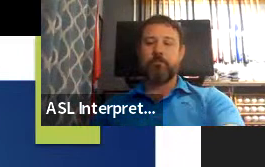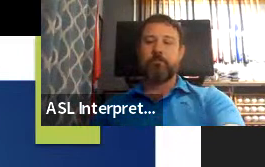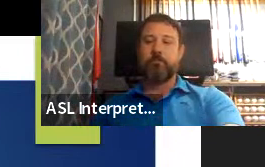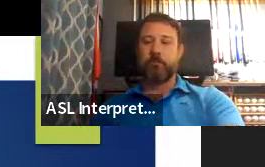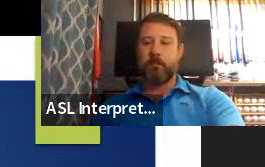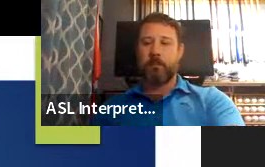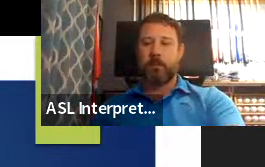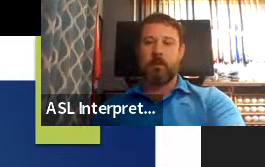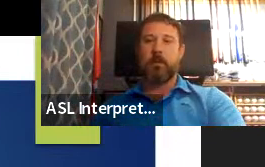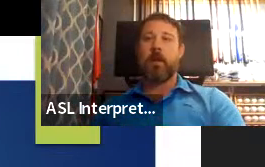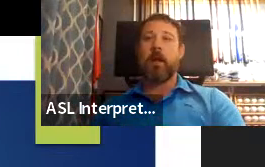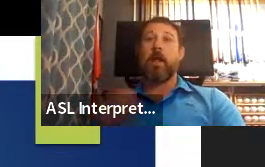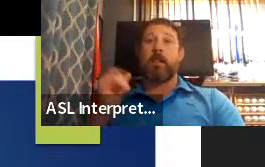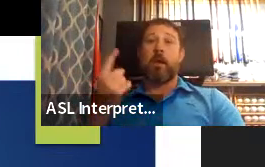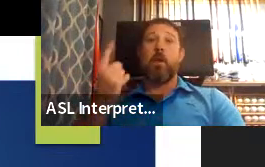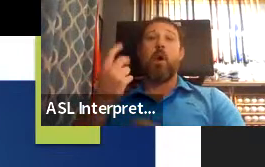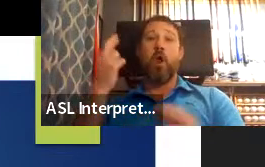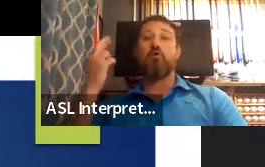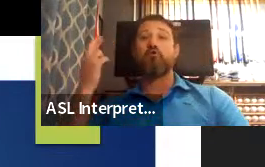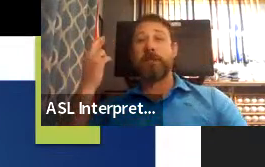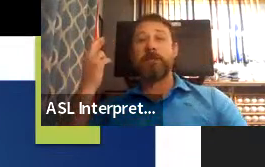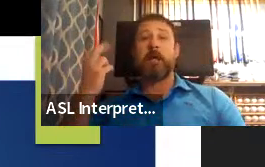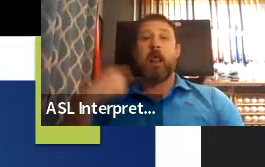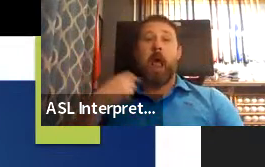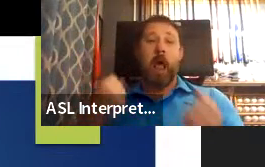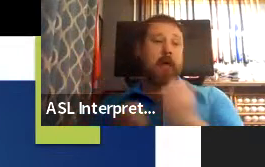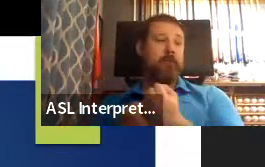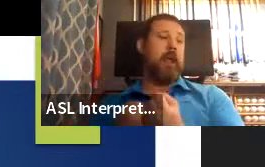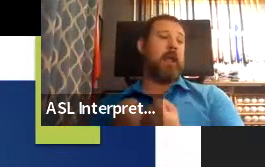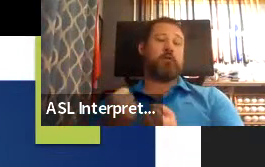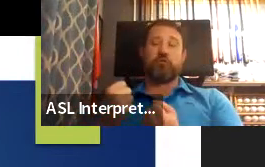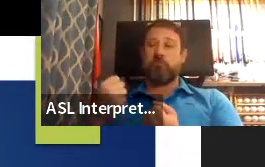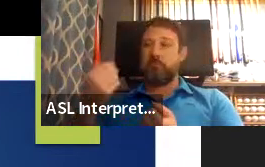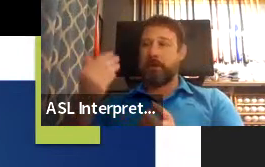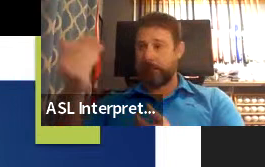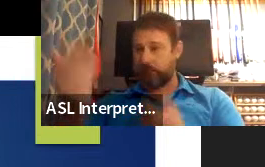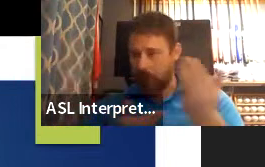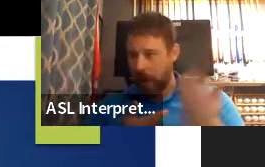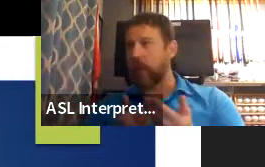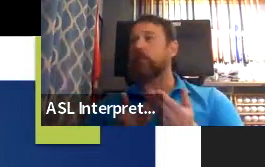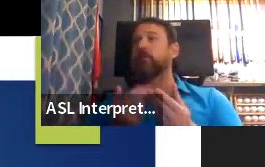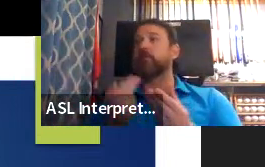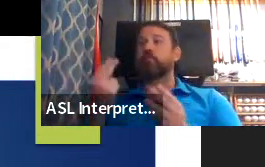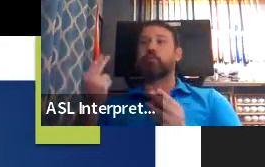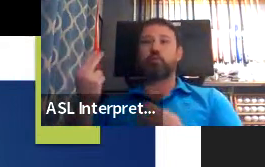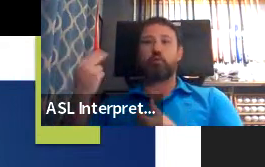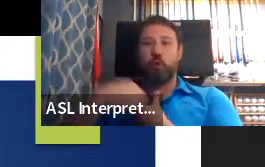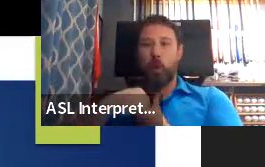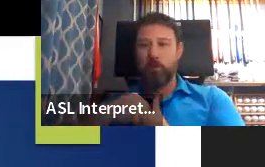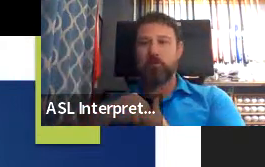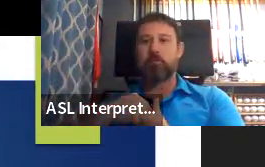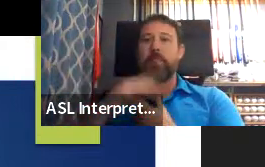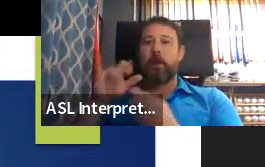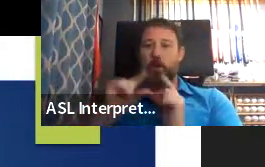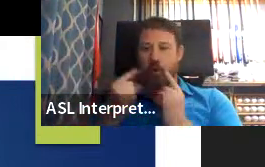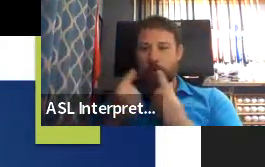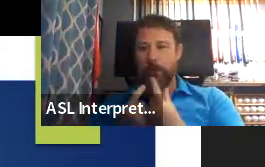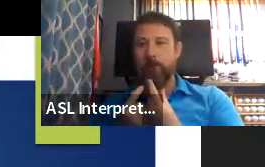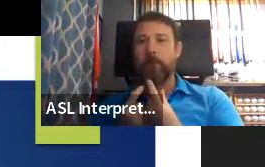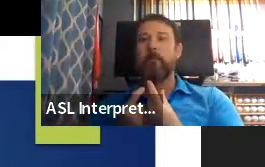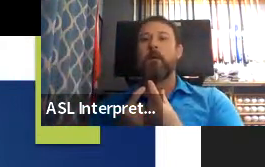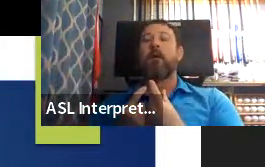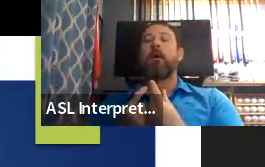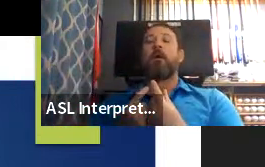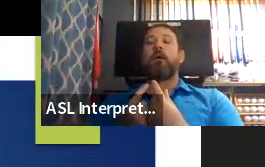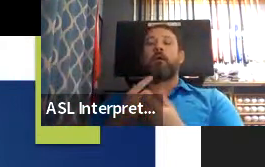And that's one of the reasons that I advocated to be invited to join this group, and have very